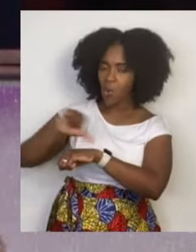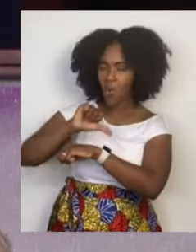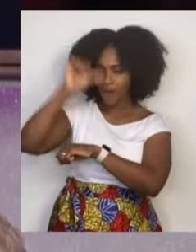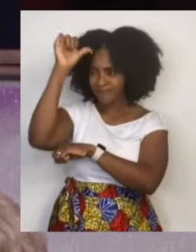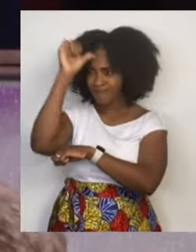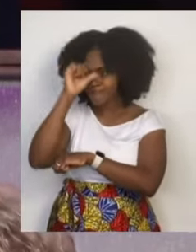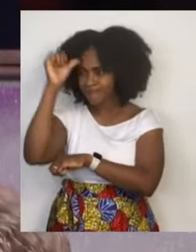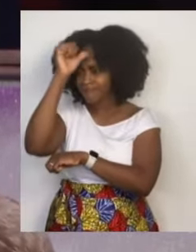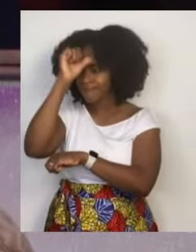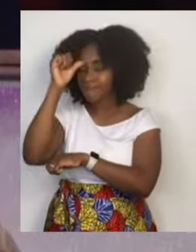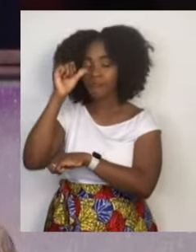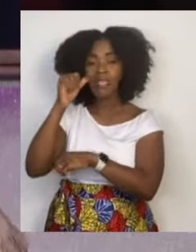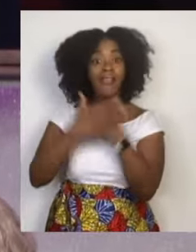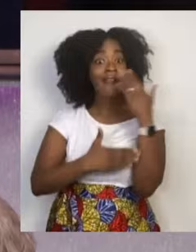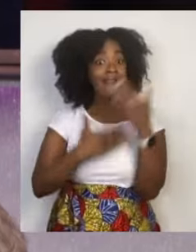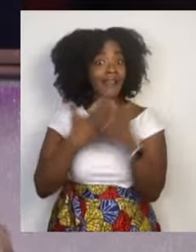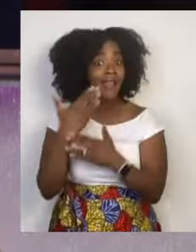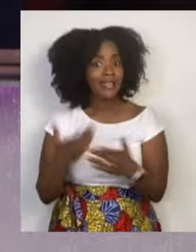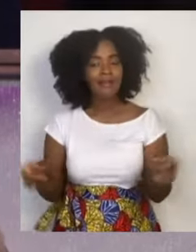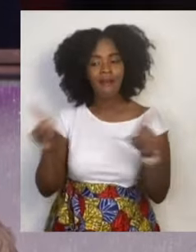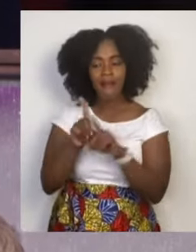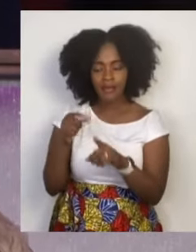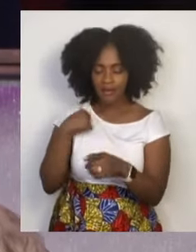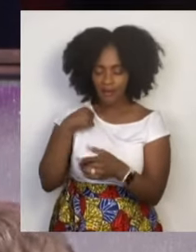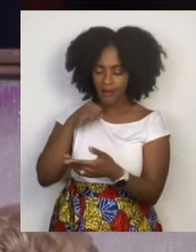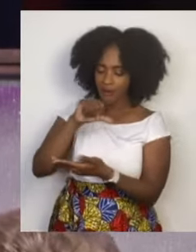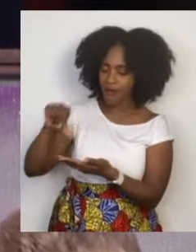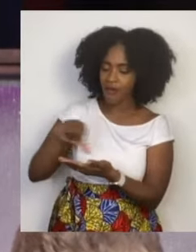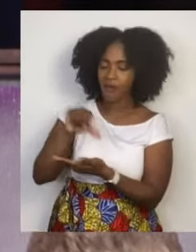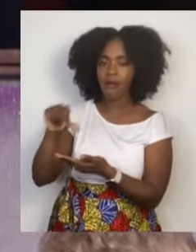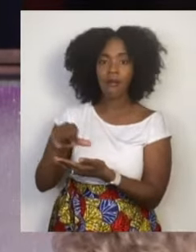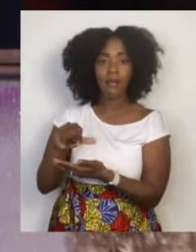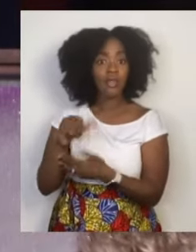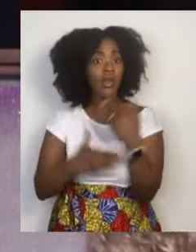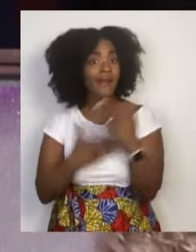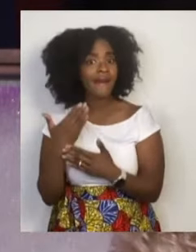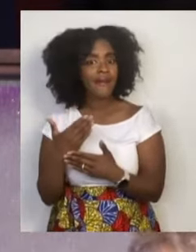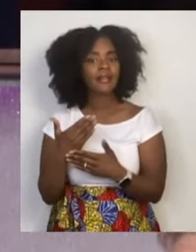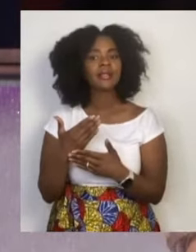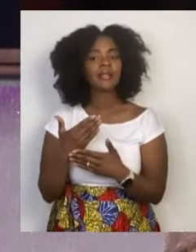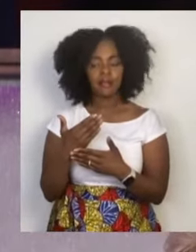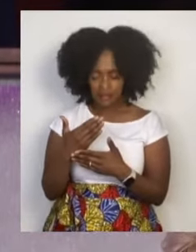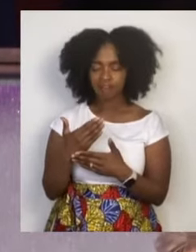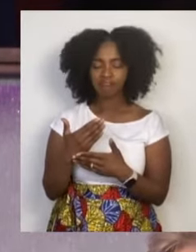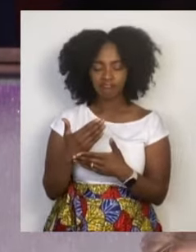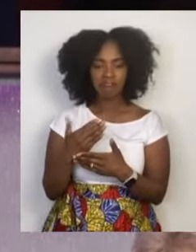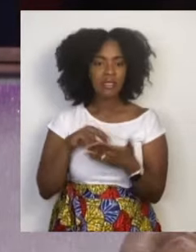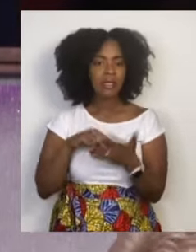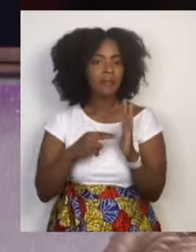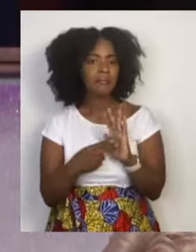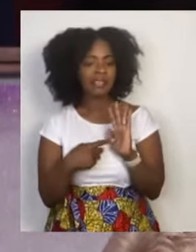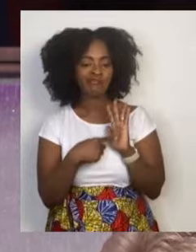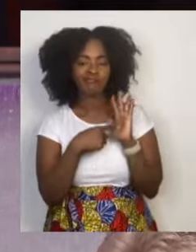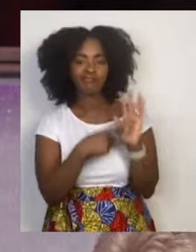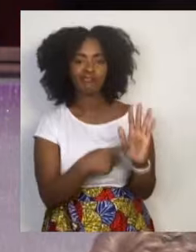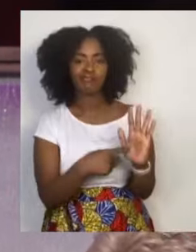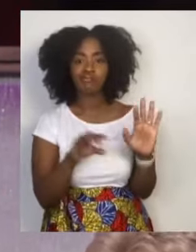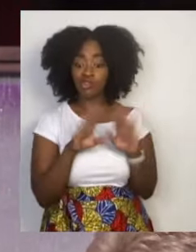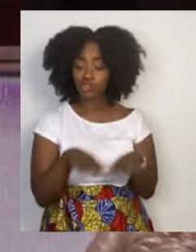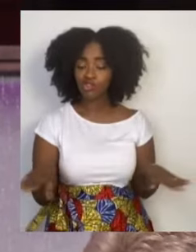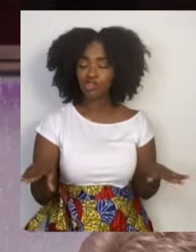I'm anointing your children as they are an extension of you. Father, I pray right now for the peace